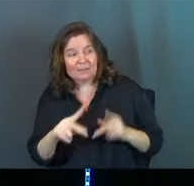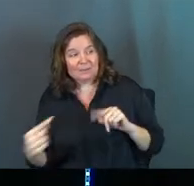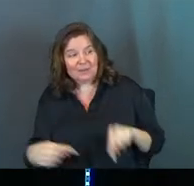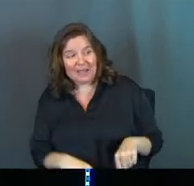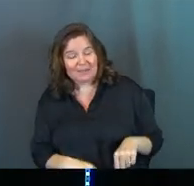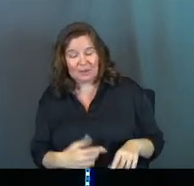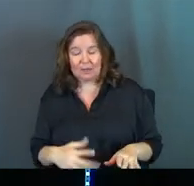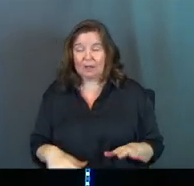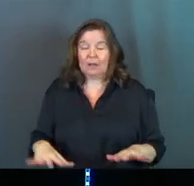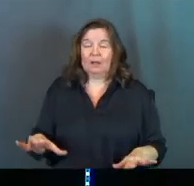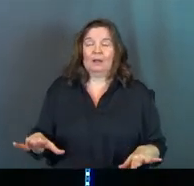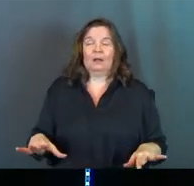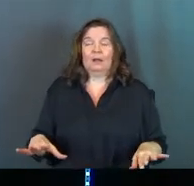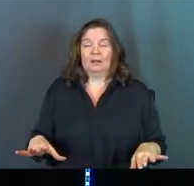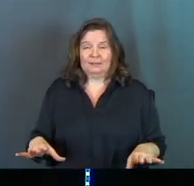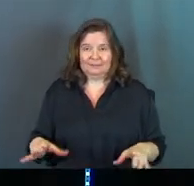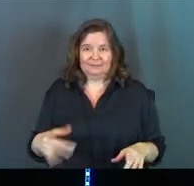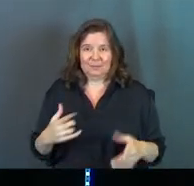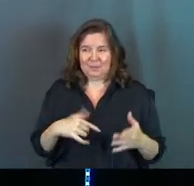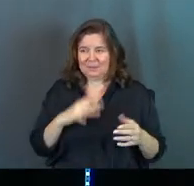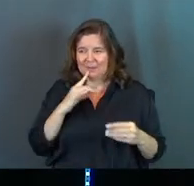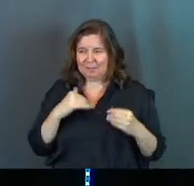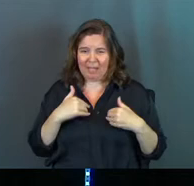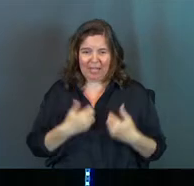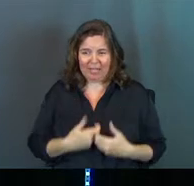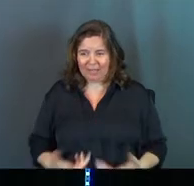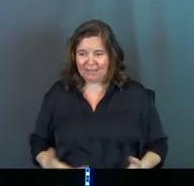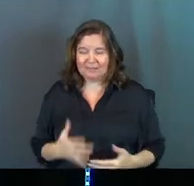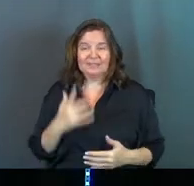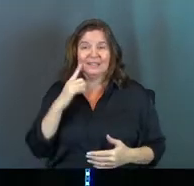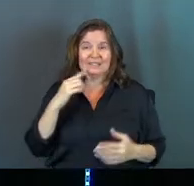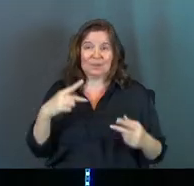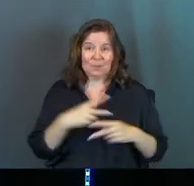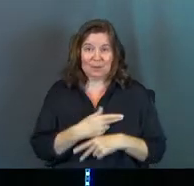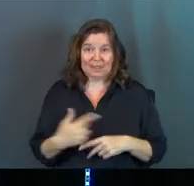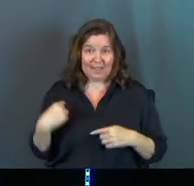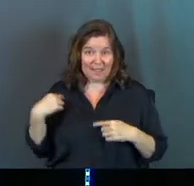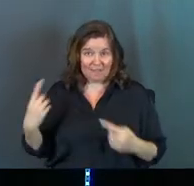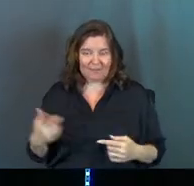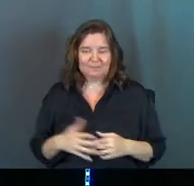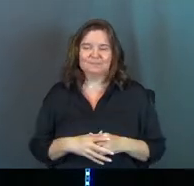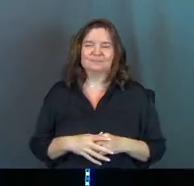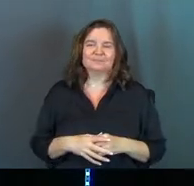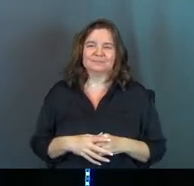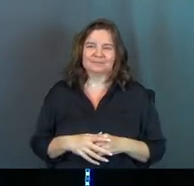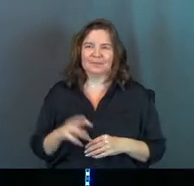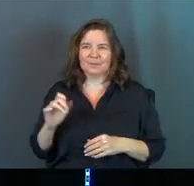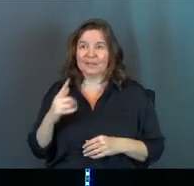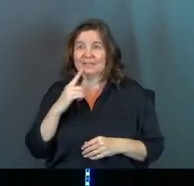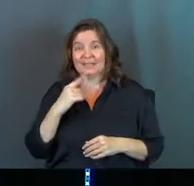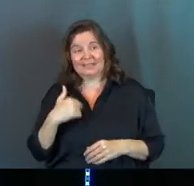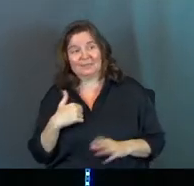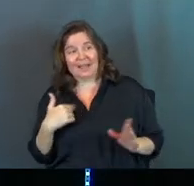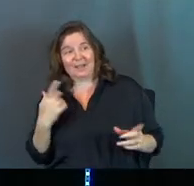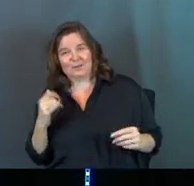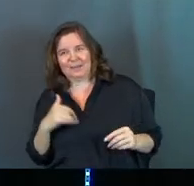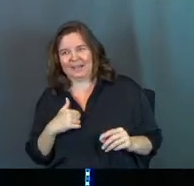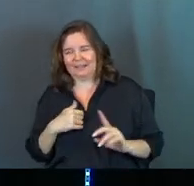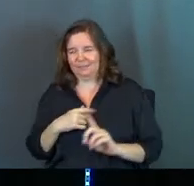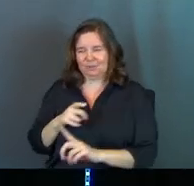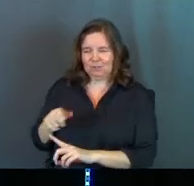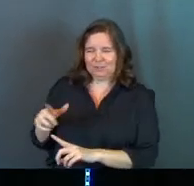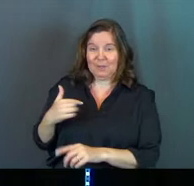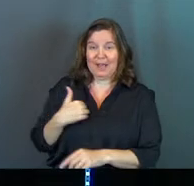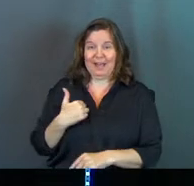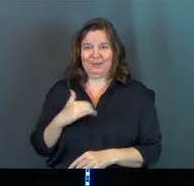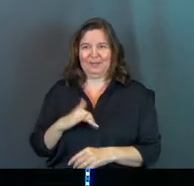people over, and you're like, ah, what are you talking about? You know what I mean? It's like, this is the worst thing ever. The race is just shaking, and she's like, it's me. I do that. She doesn't do that